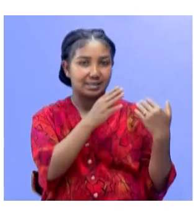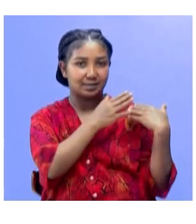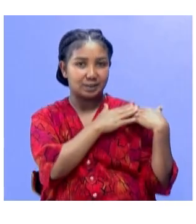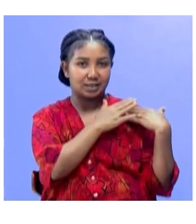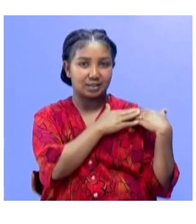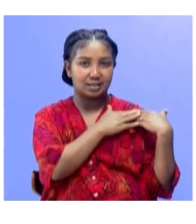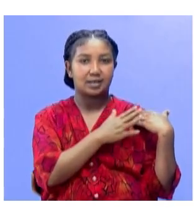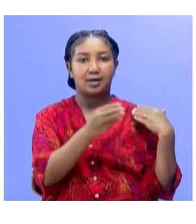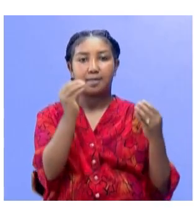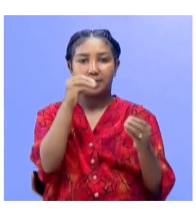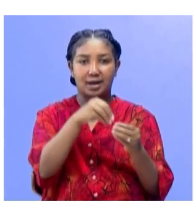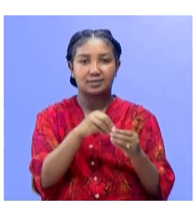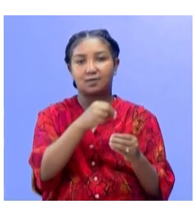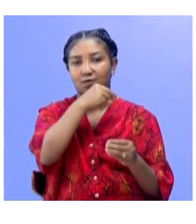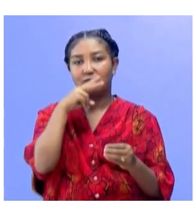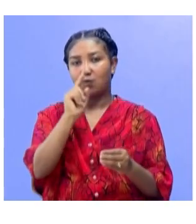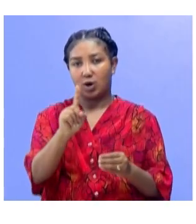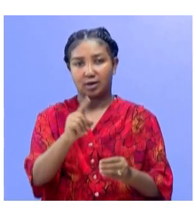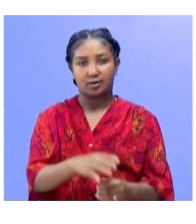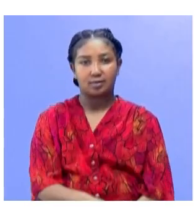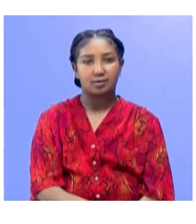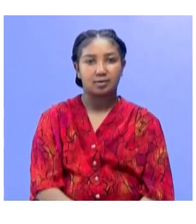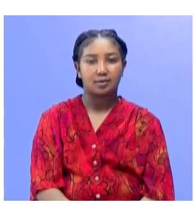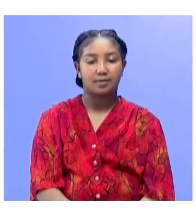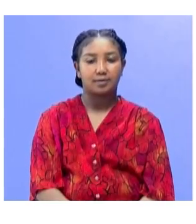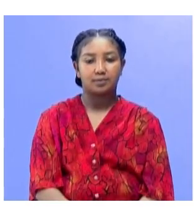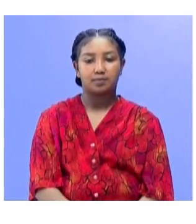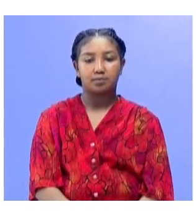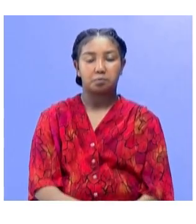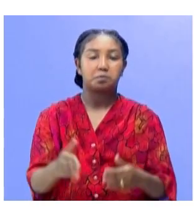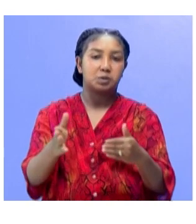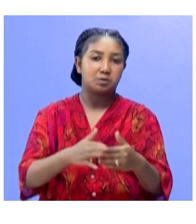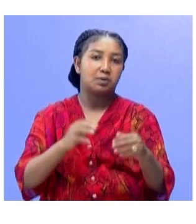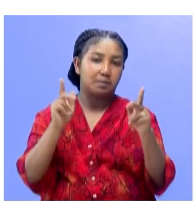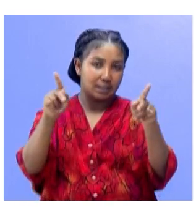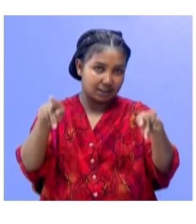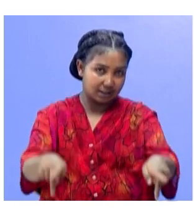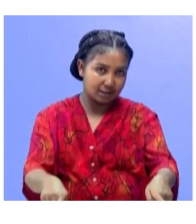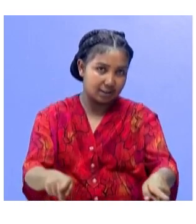Subject plus verb 1, which is what? Simple